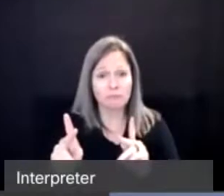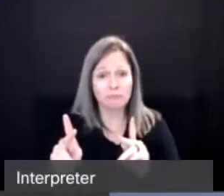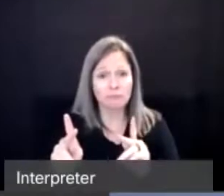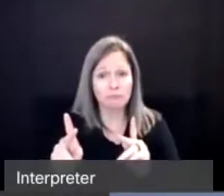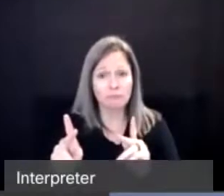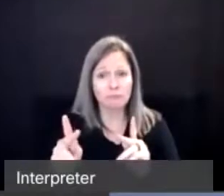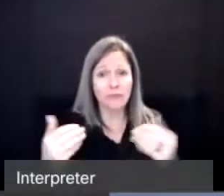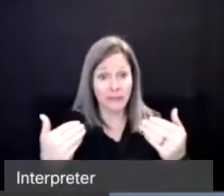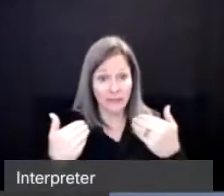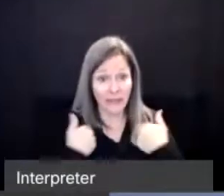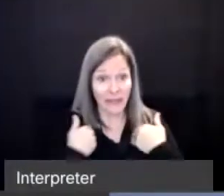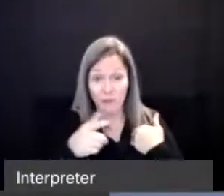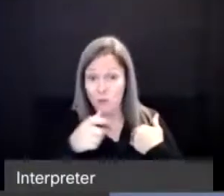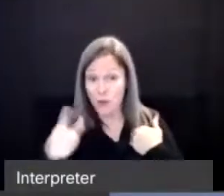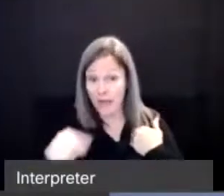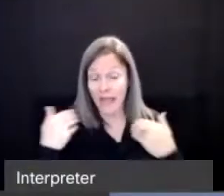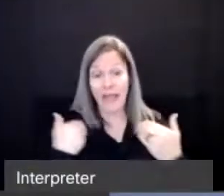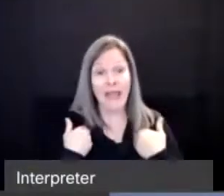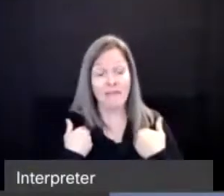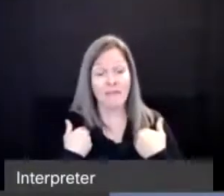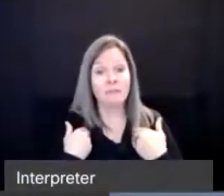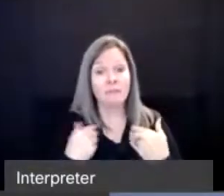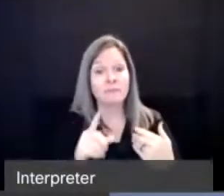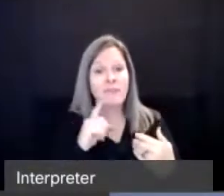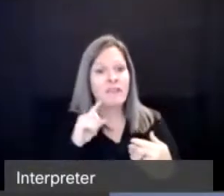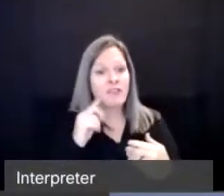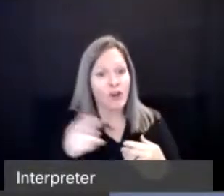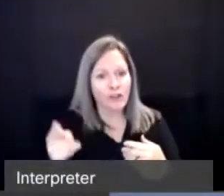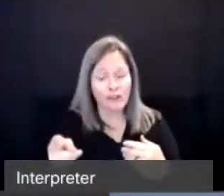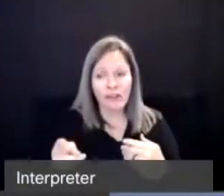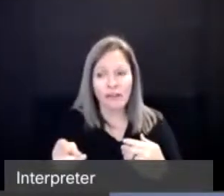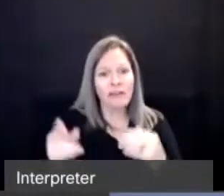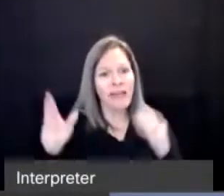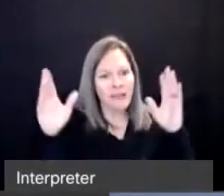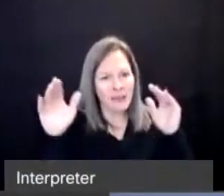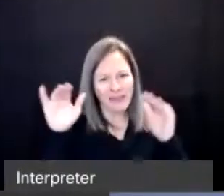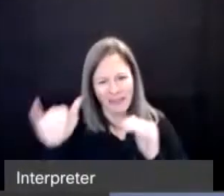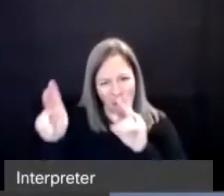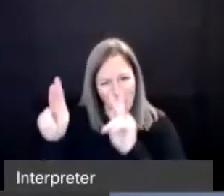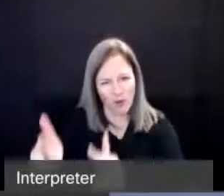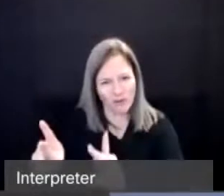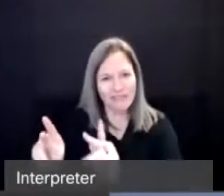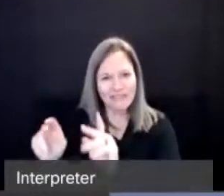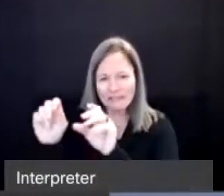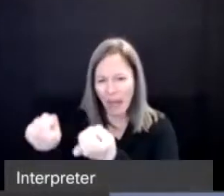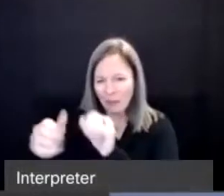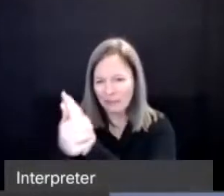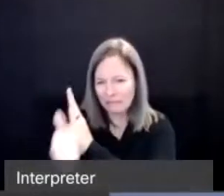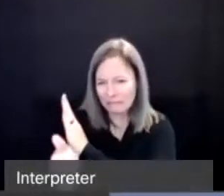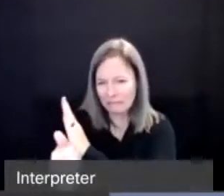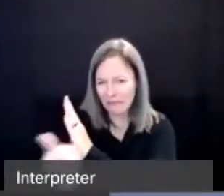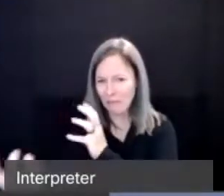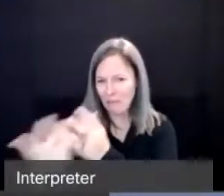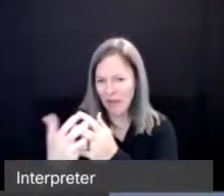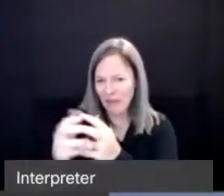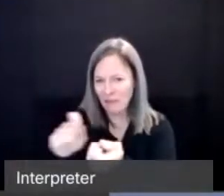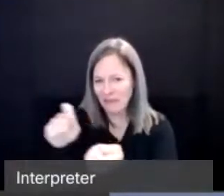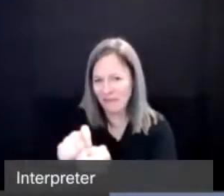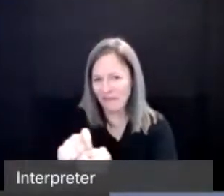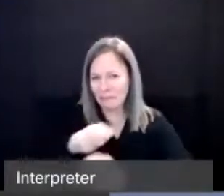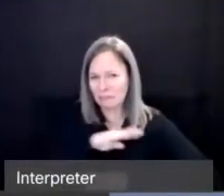that that's the person providing that service is competent and has met certain